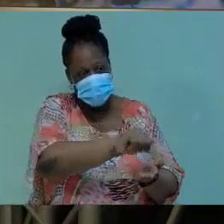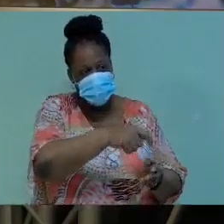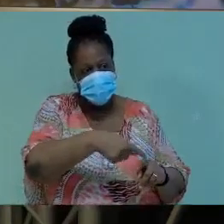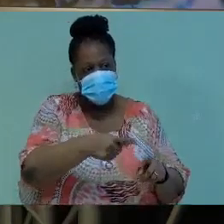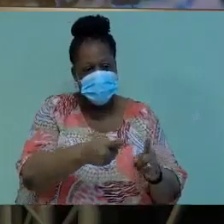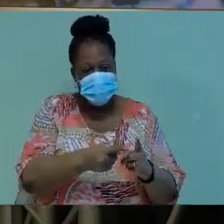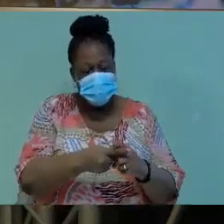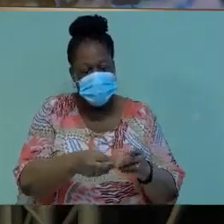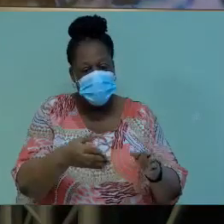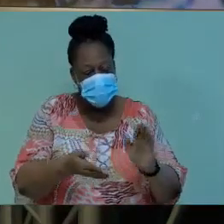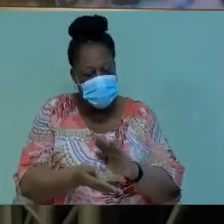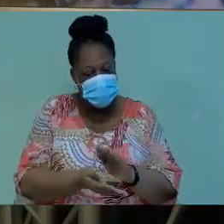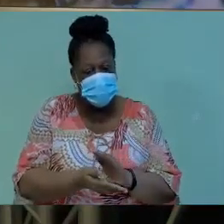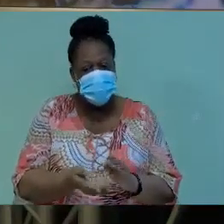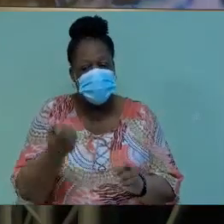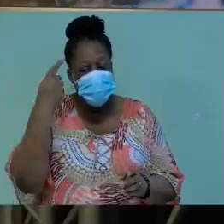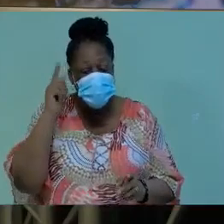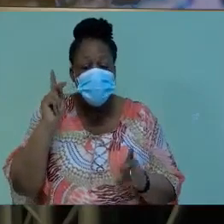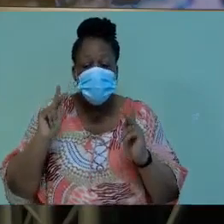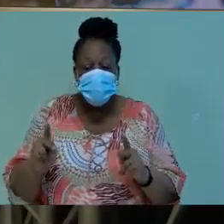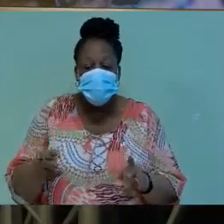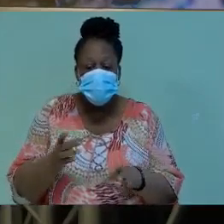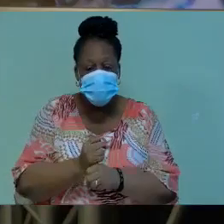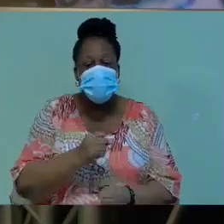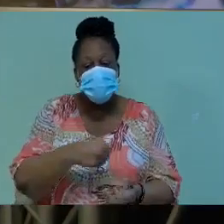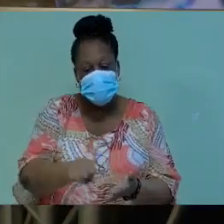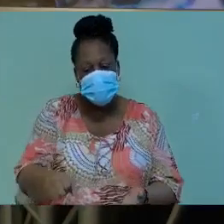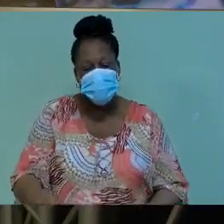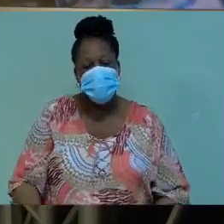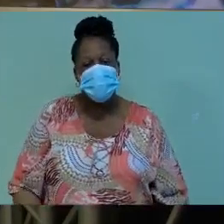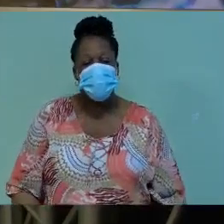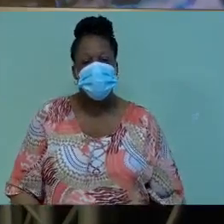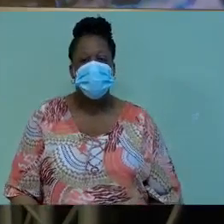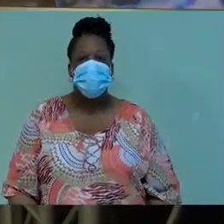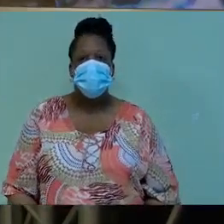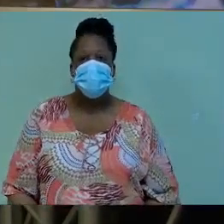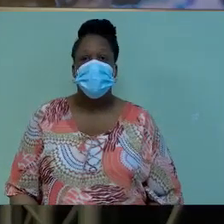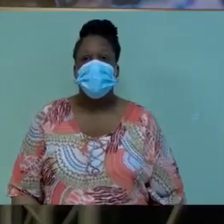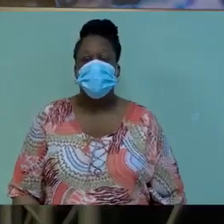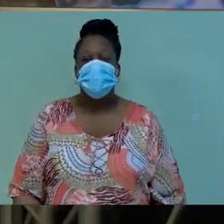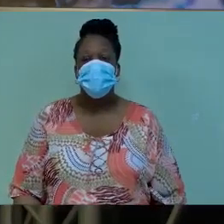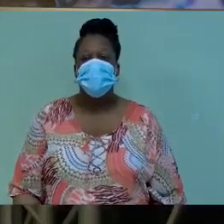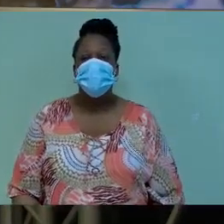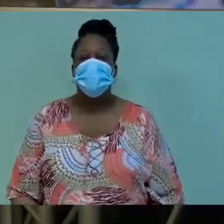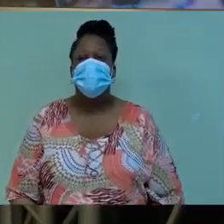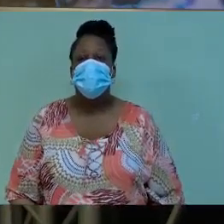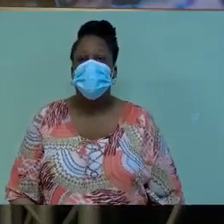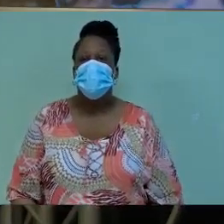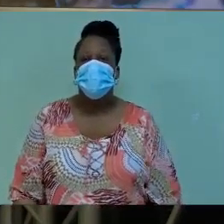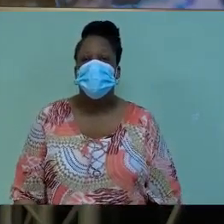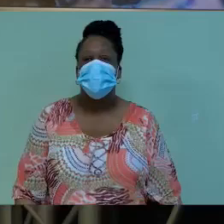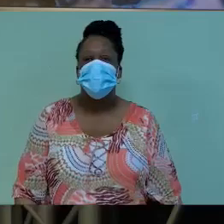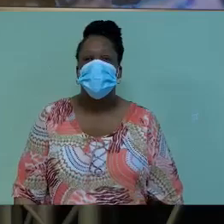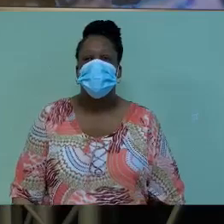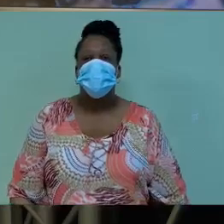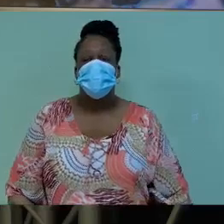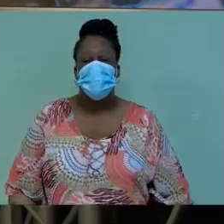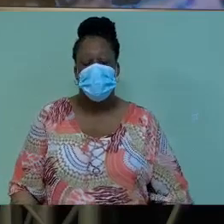Consistent with the travel guidelines of the government through the NEOC, we also instituted a